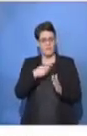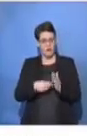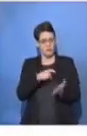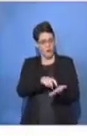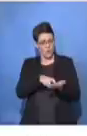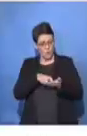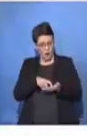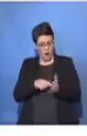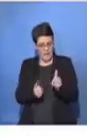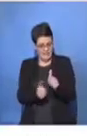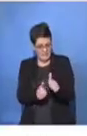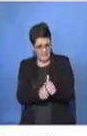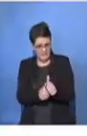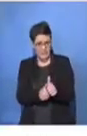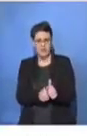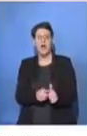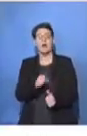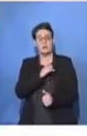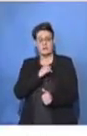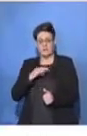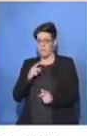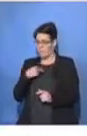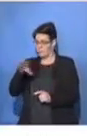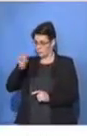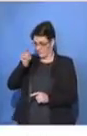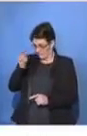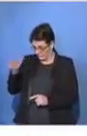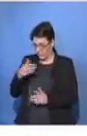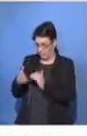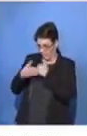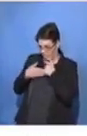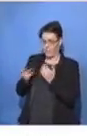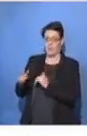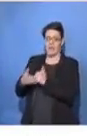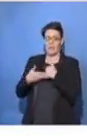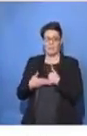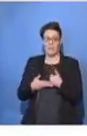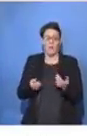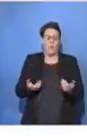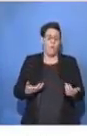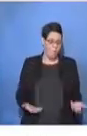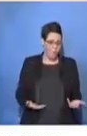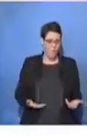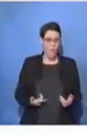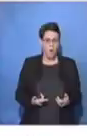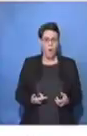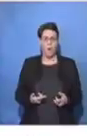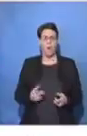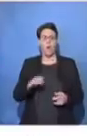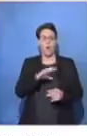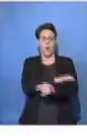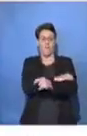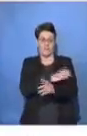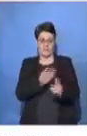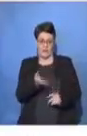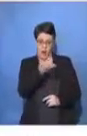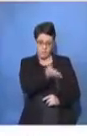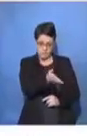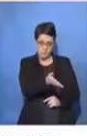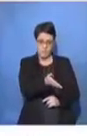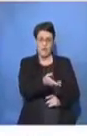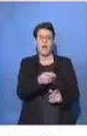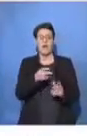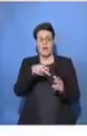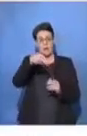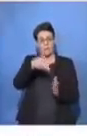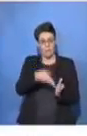requiring assistance were assisted by persons of their choice or by presiding officers in the